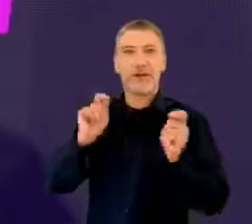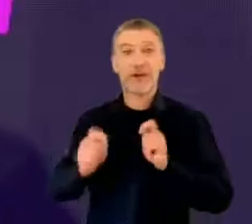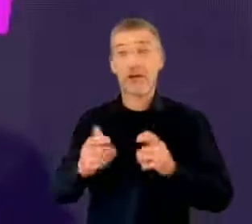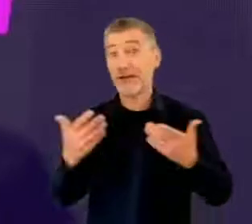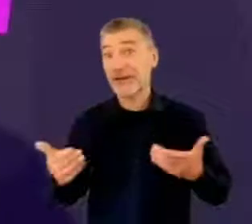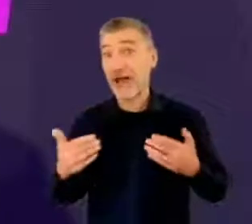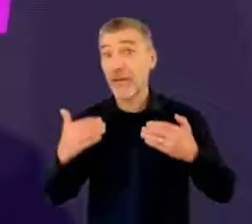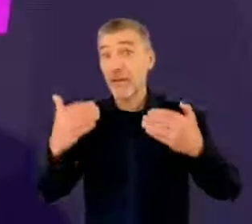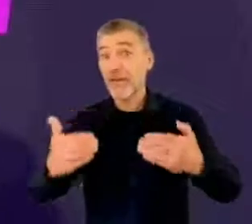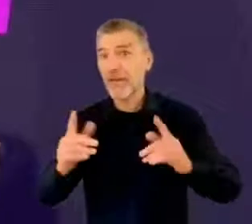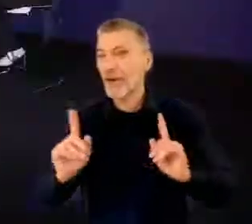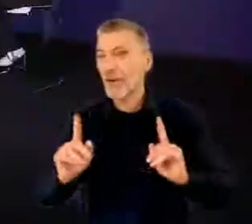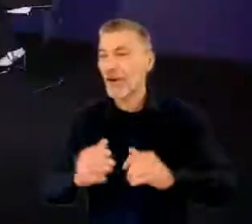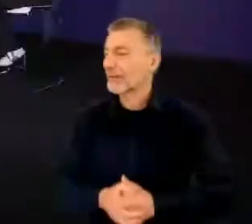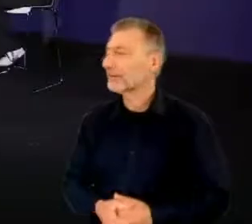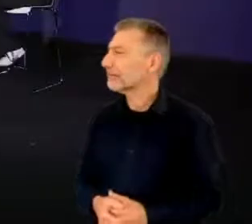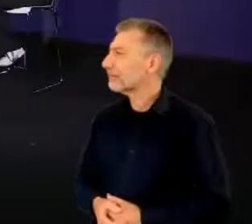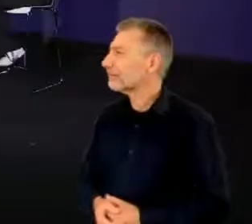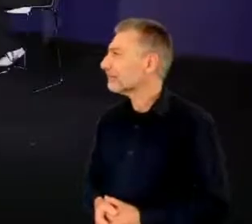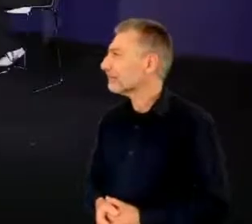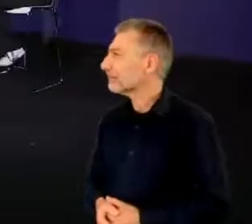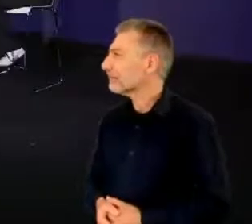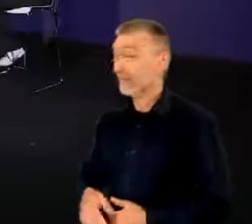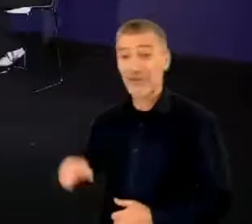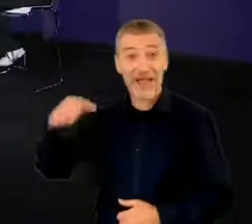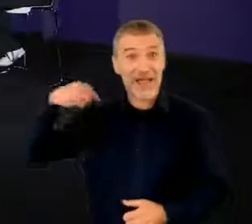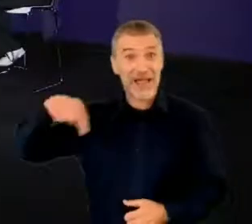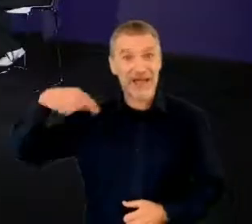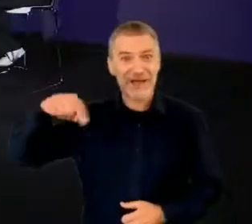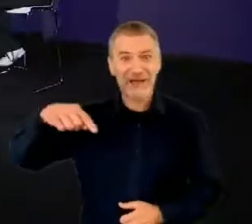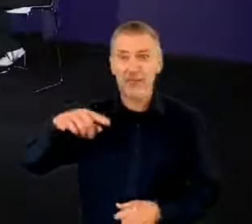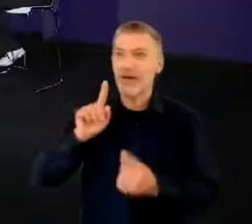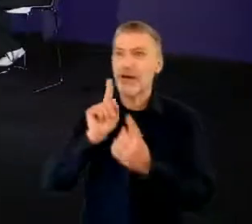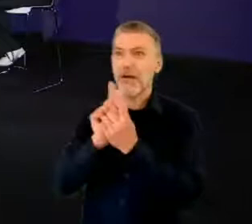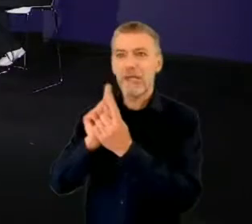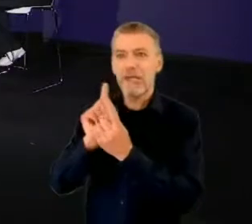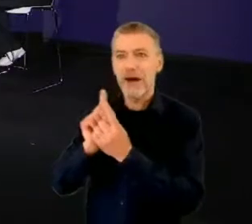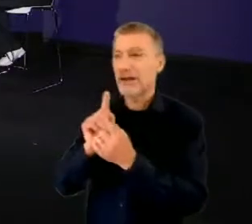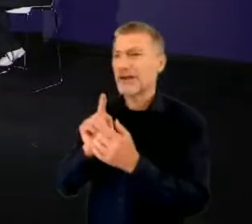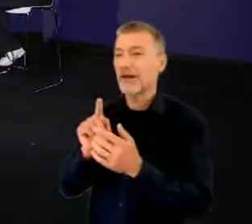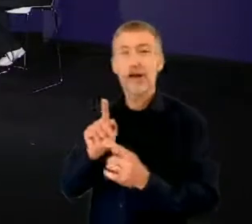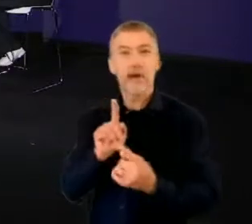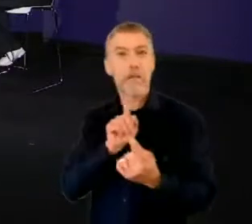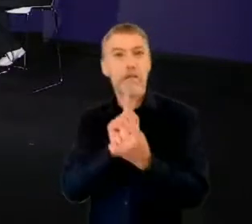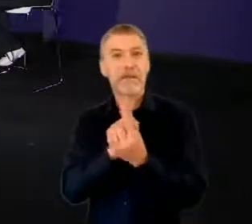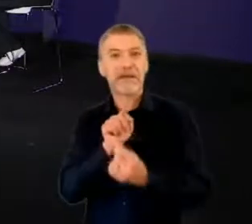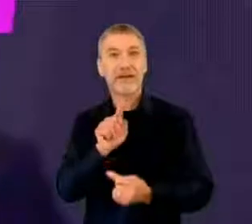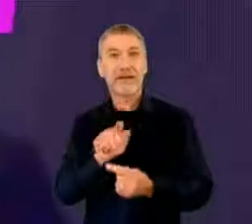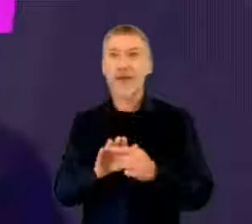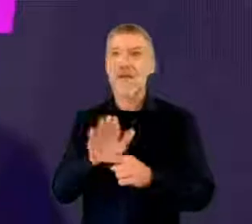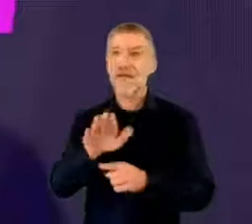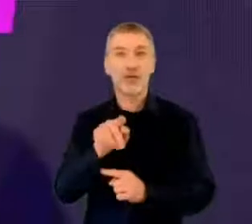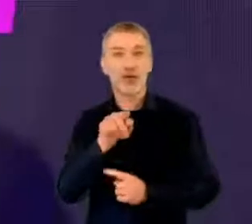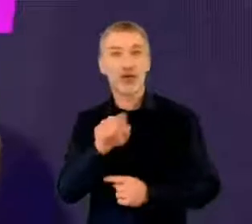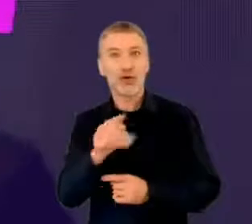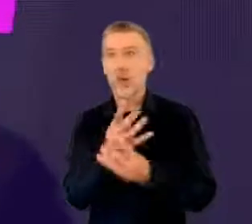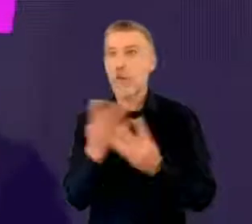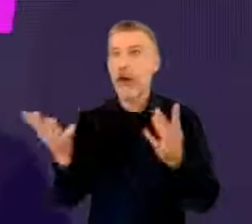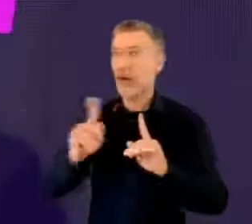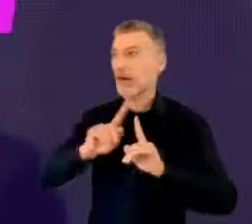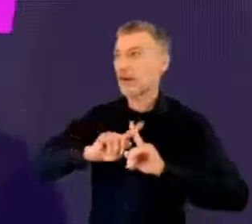All week, we've met inspiring individuals in the Meet the Future You panel discussions, and today is